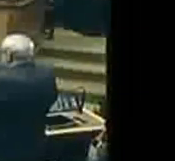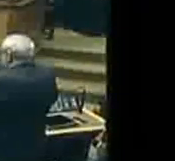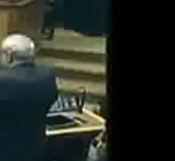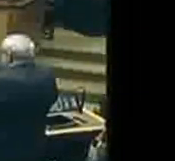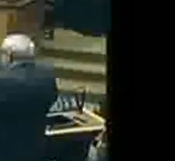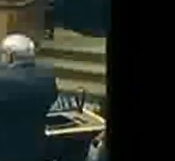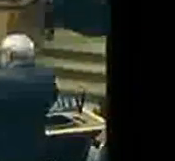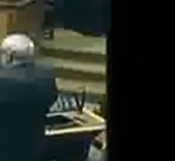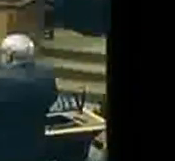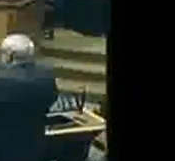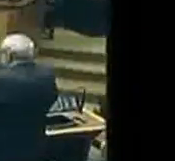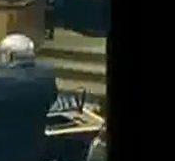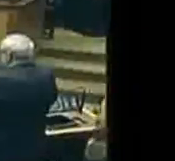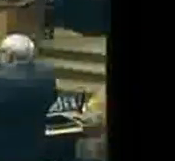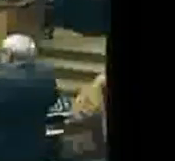Please be seated.